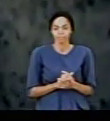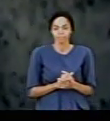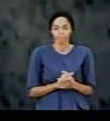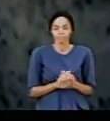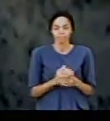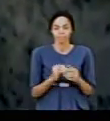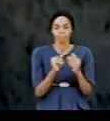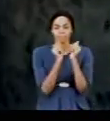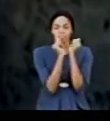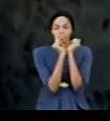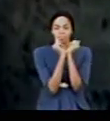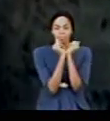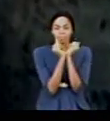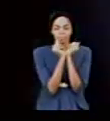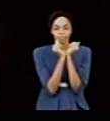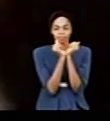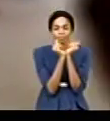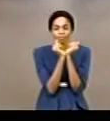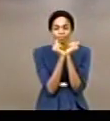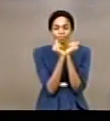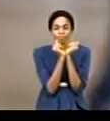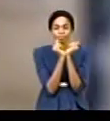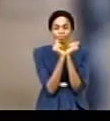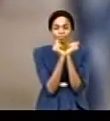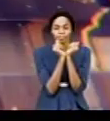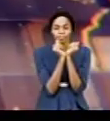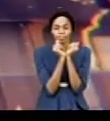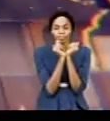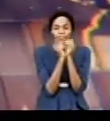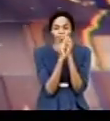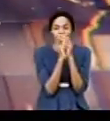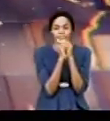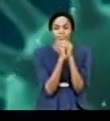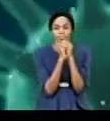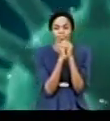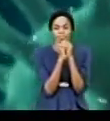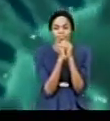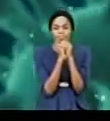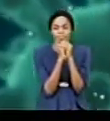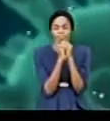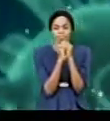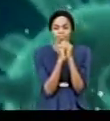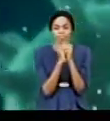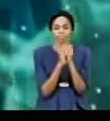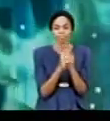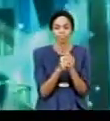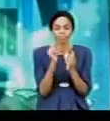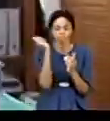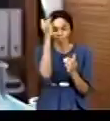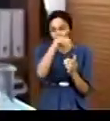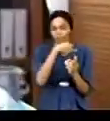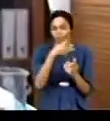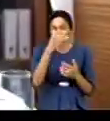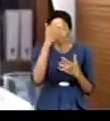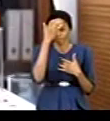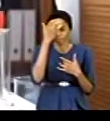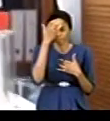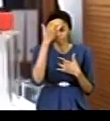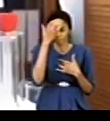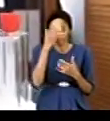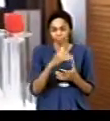enslaved by same depravities that have plagued humankind globally. Strange diseases, defiling